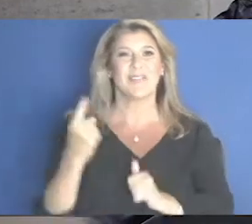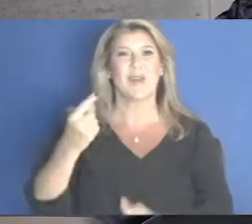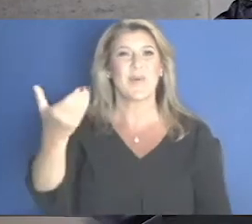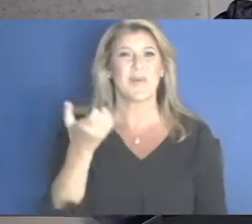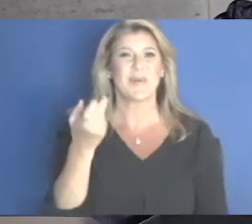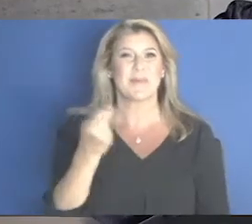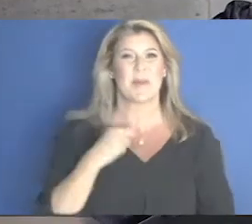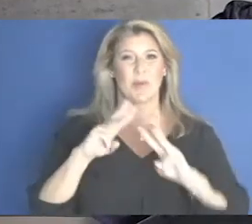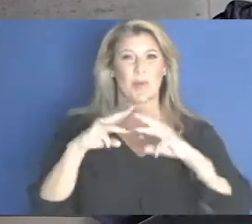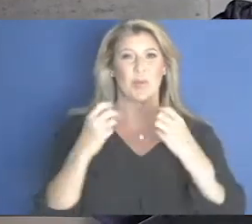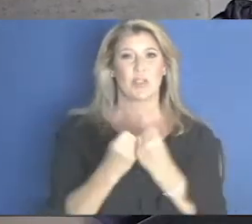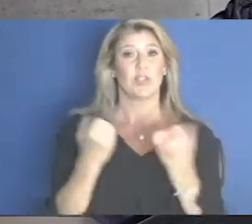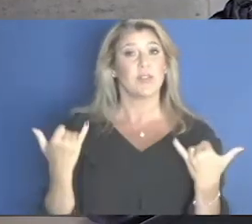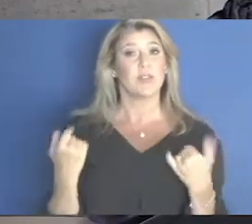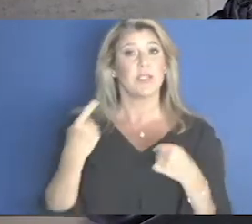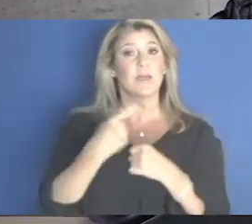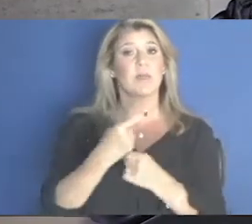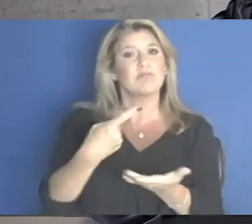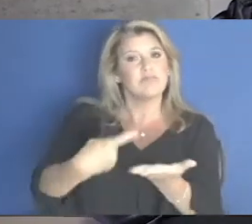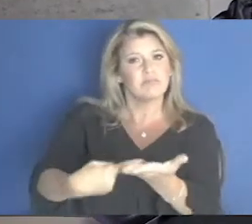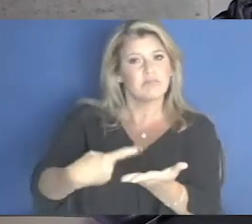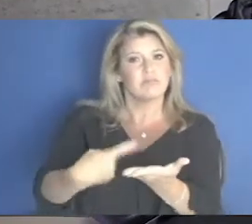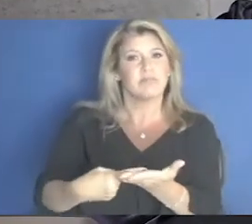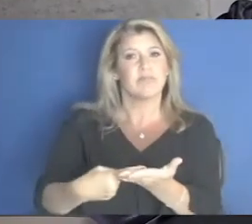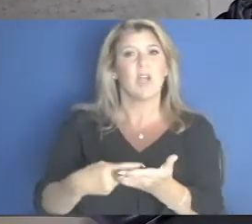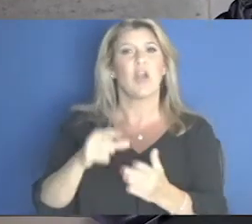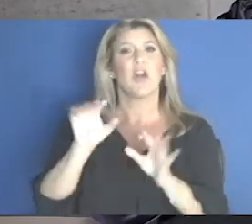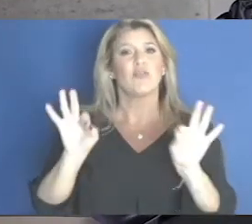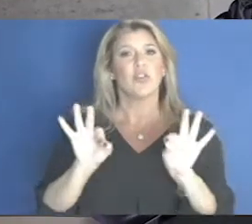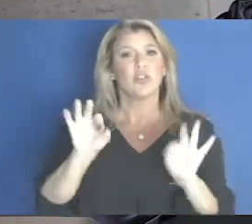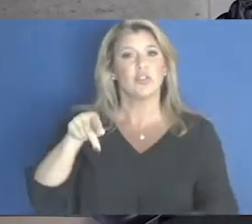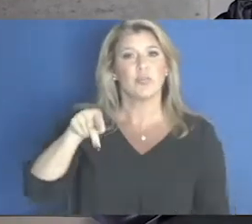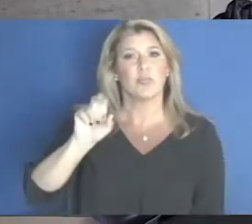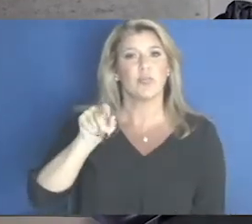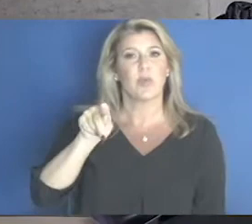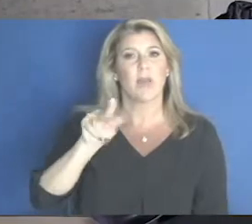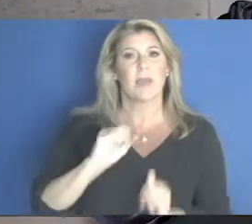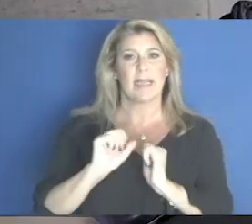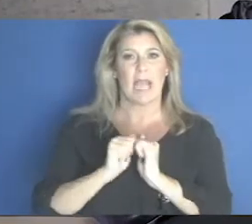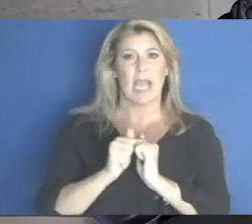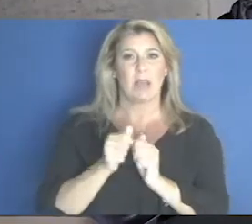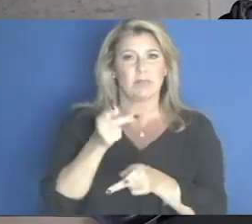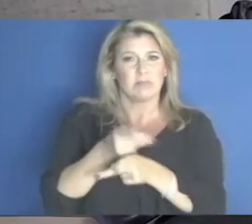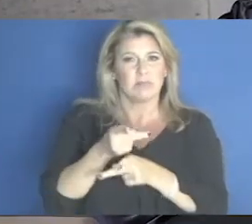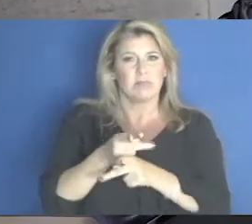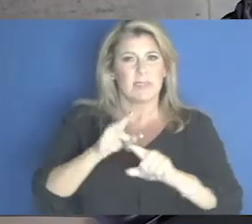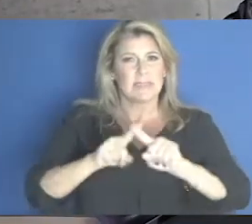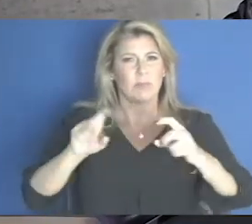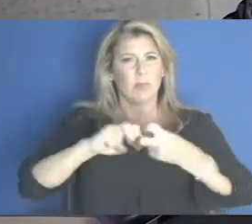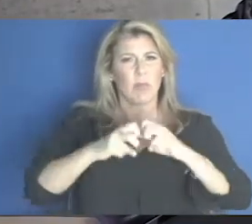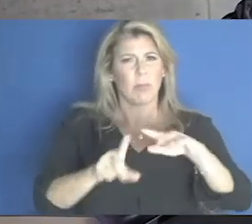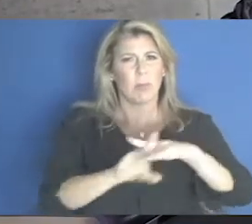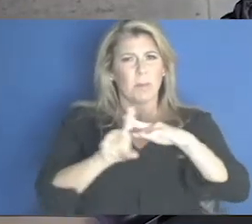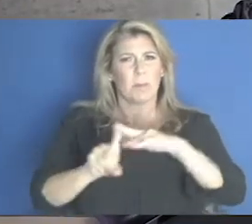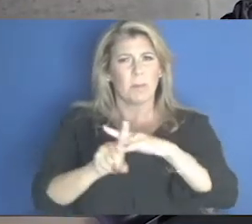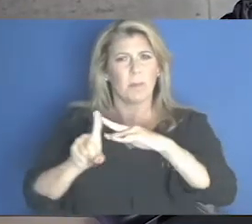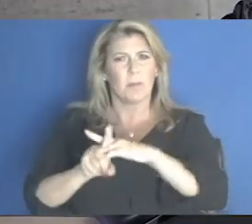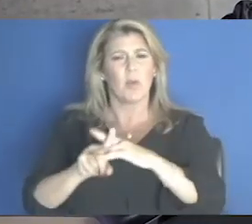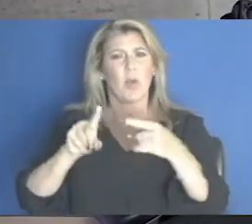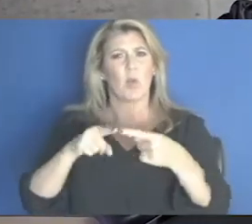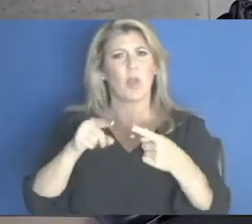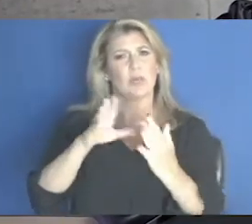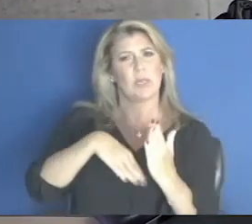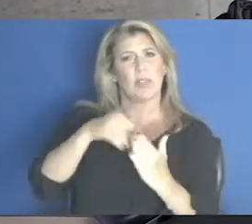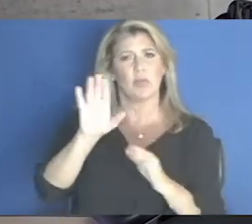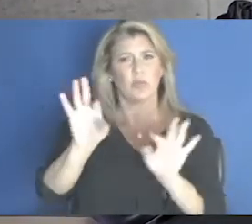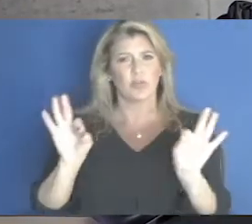Hello everybody and welcome back to my workshop. In today's workshop, we'll be talking about furniture prep and how to handle different problems that might come